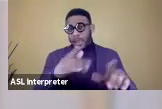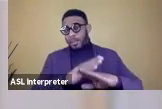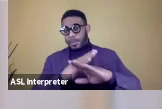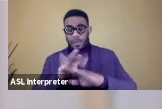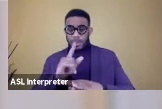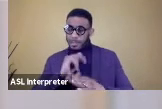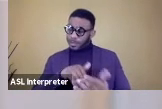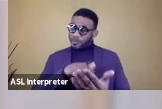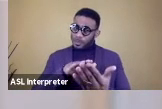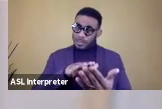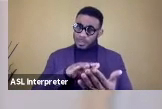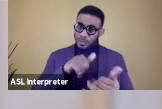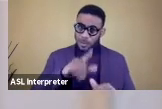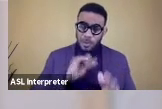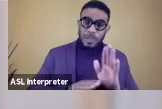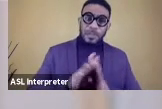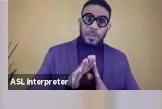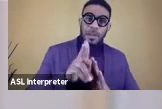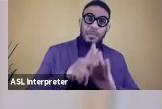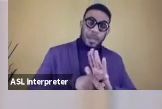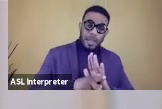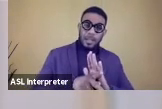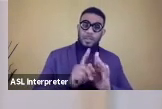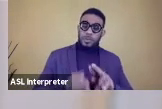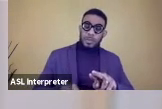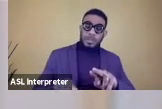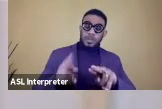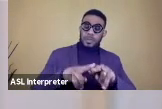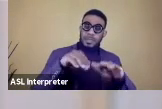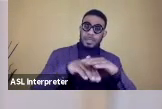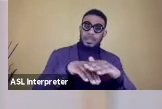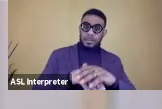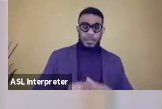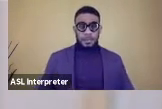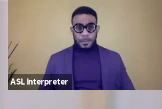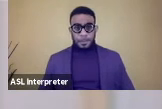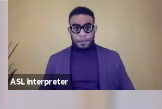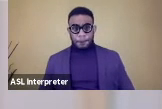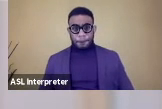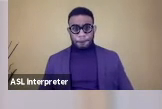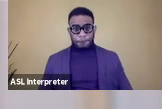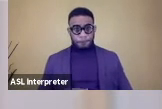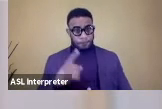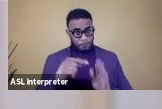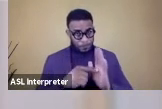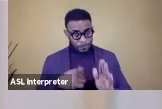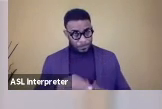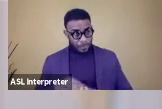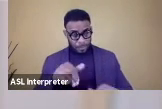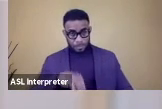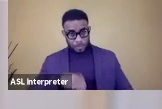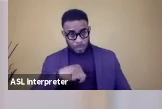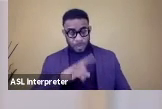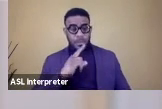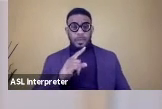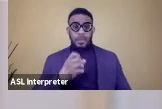must be addressed when we are developing policy to increase accessibility. One example I'm especially proud of